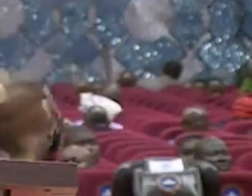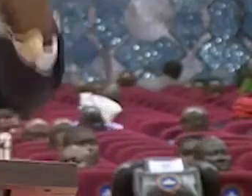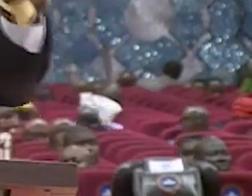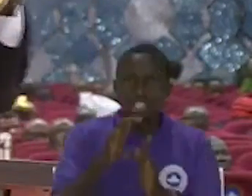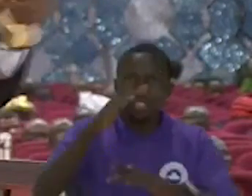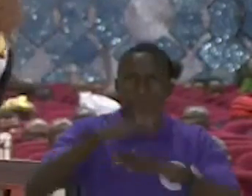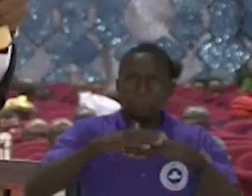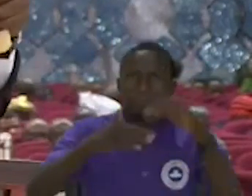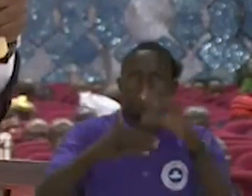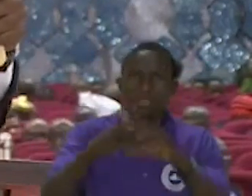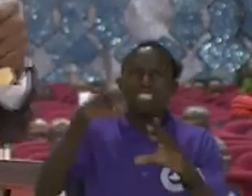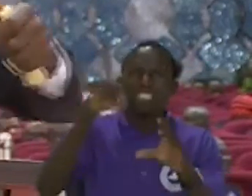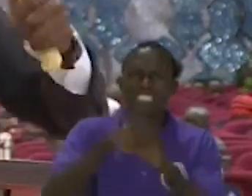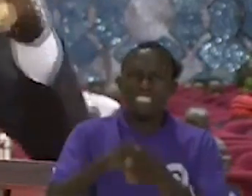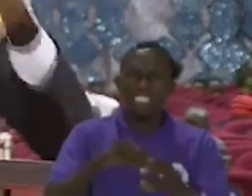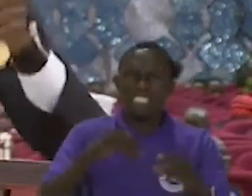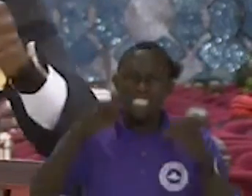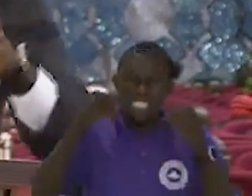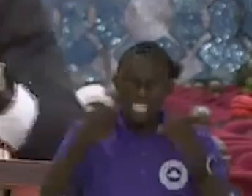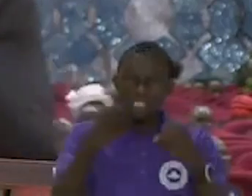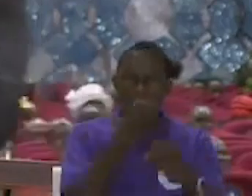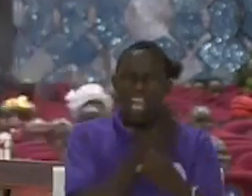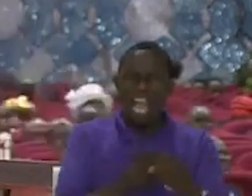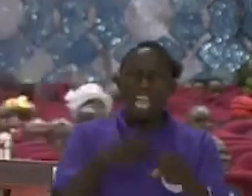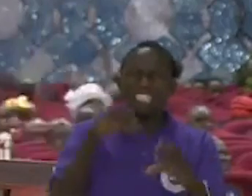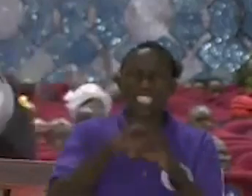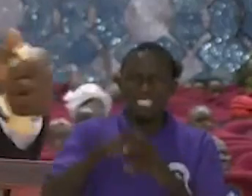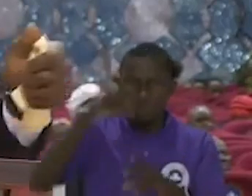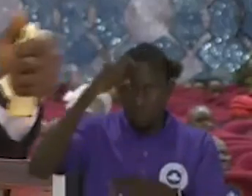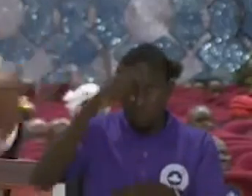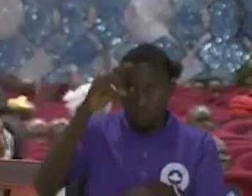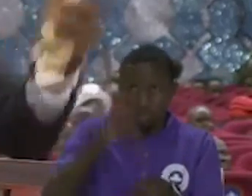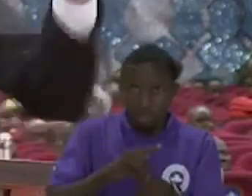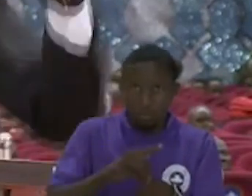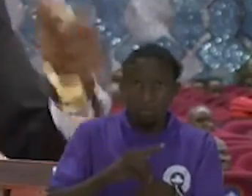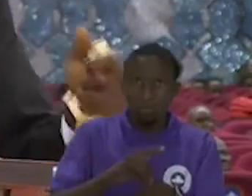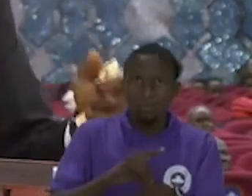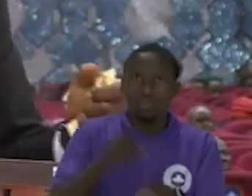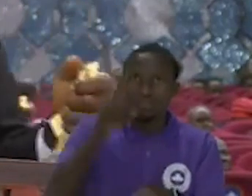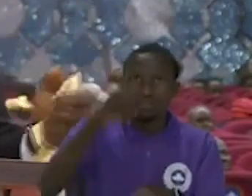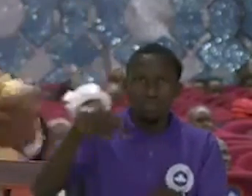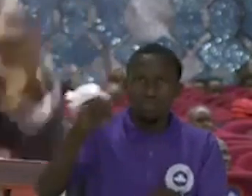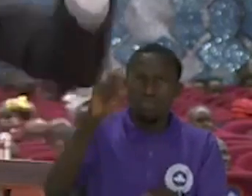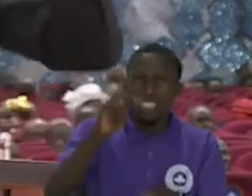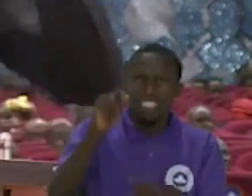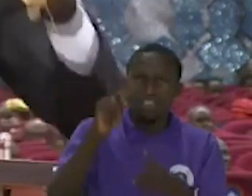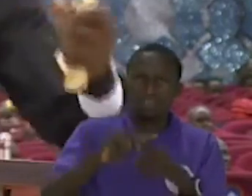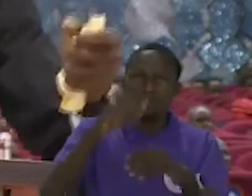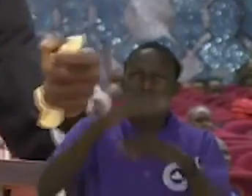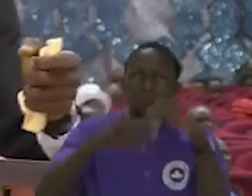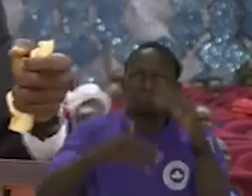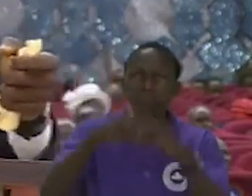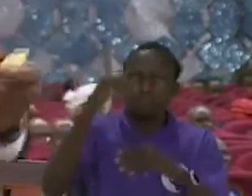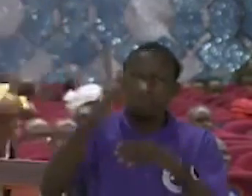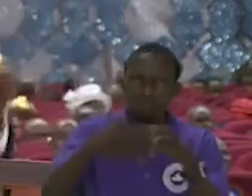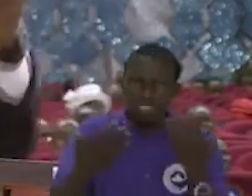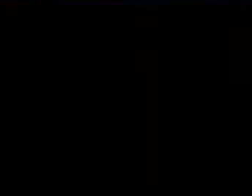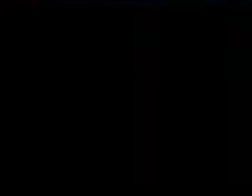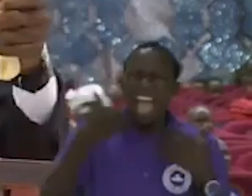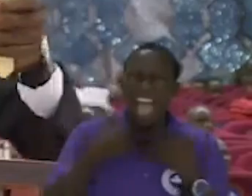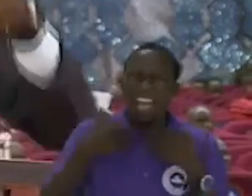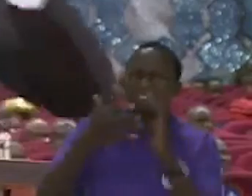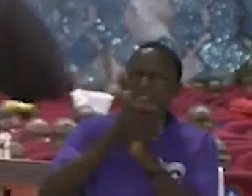wisdom." That is capacity. That is capacity. You need to grow. Build capacity. Acquire skills. It